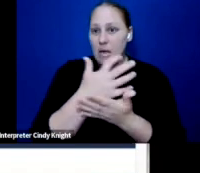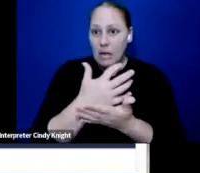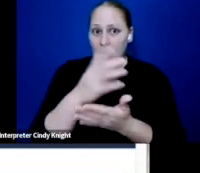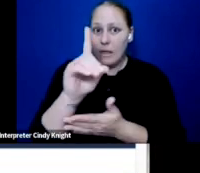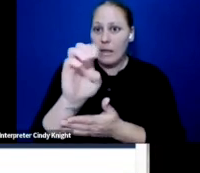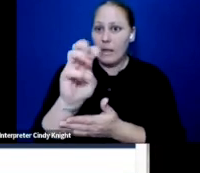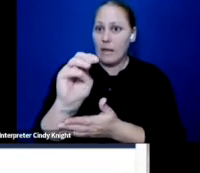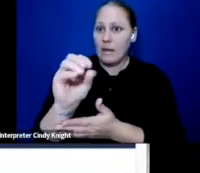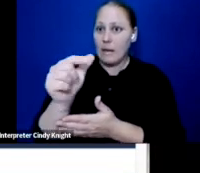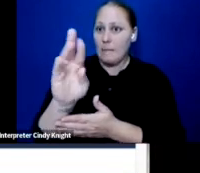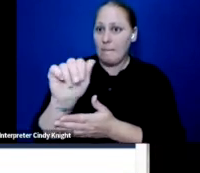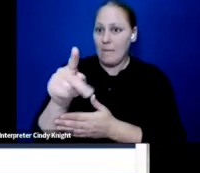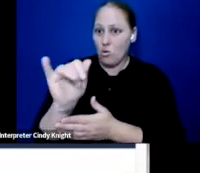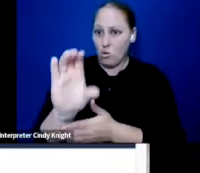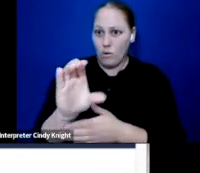about the help seeker.